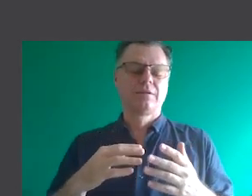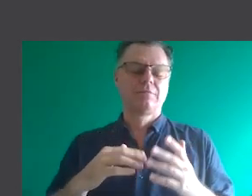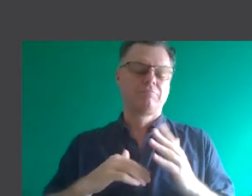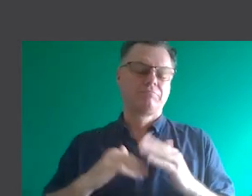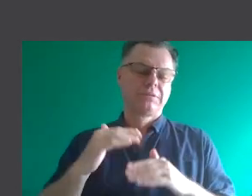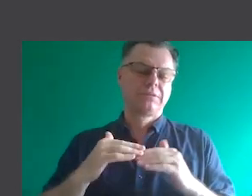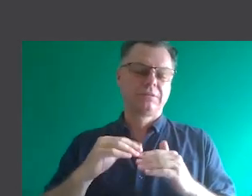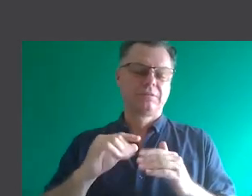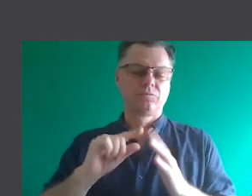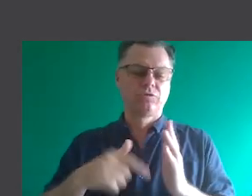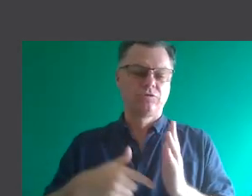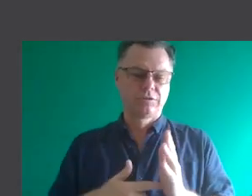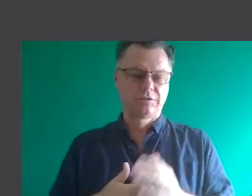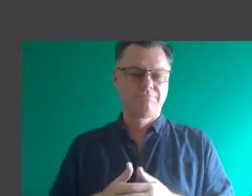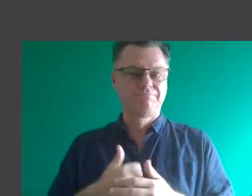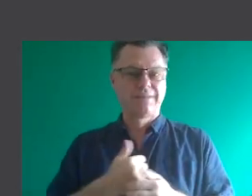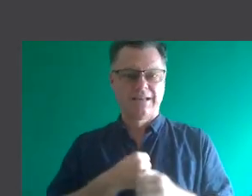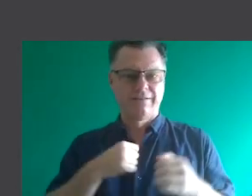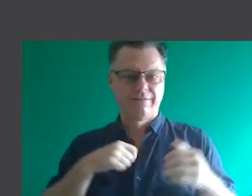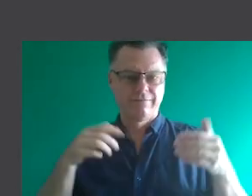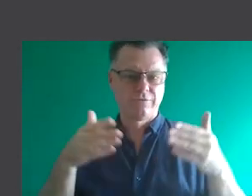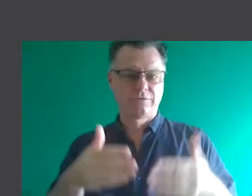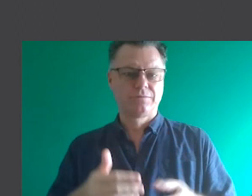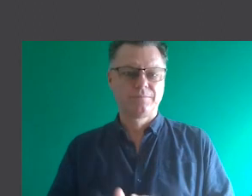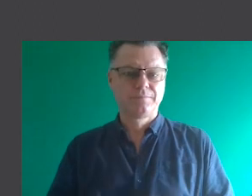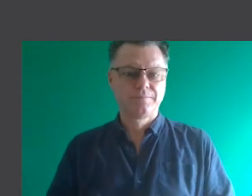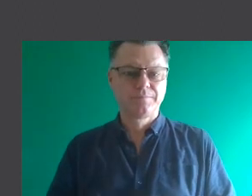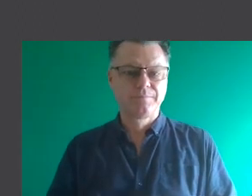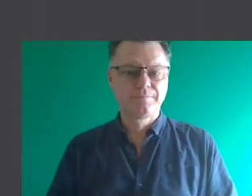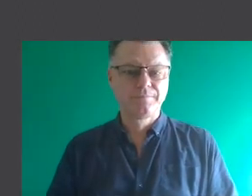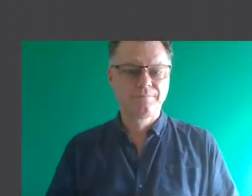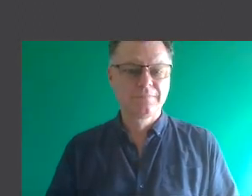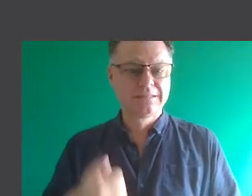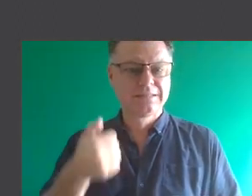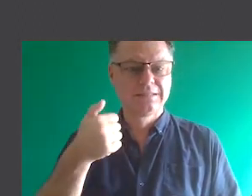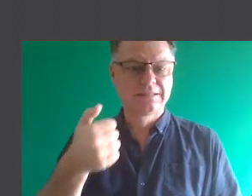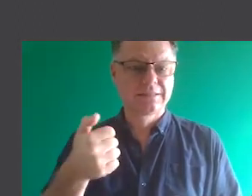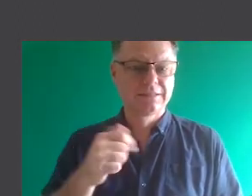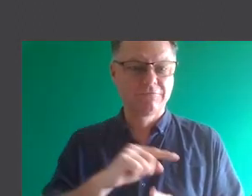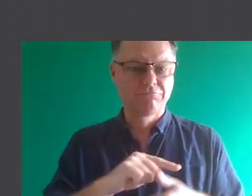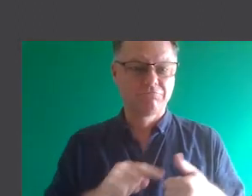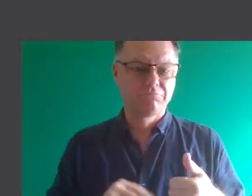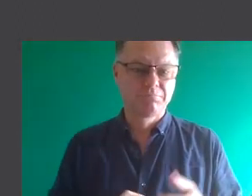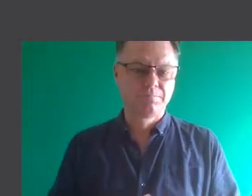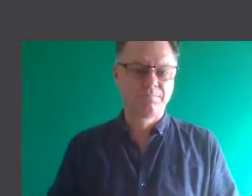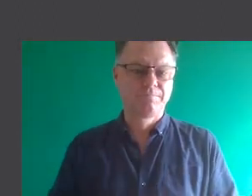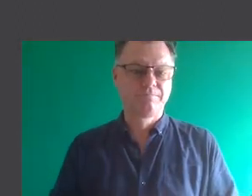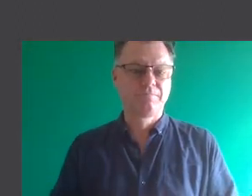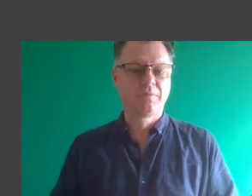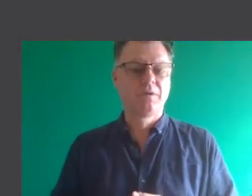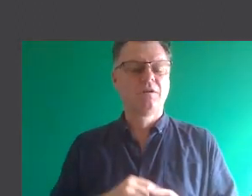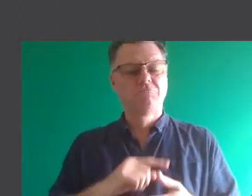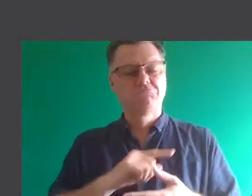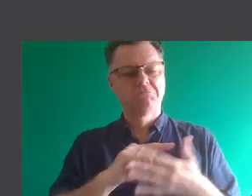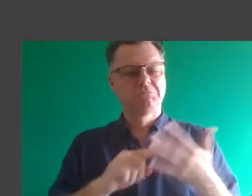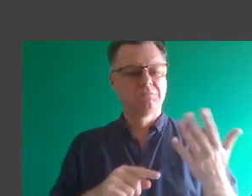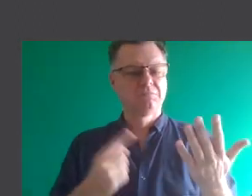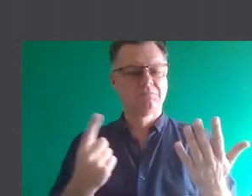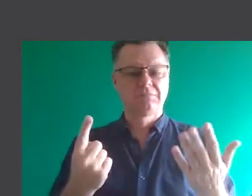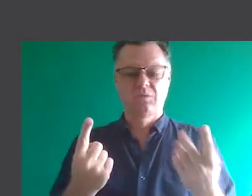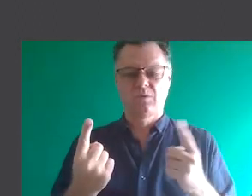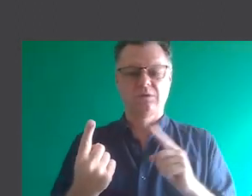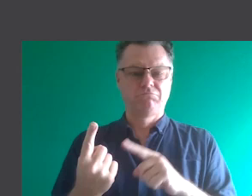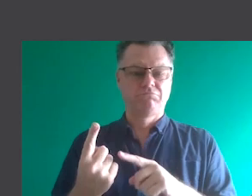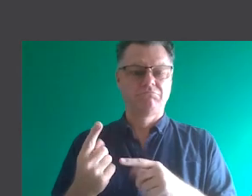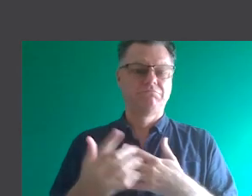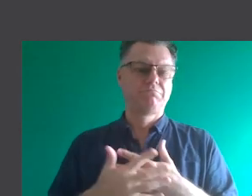major infrastructure projects as part of our strategic focus, as you can see. Sorry about that. We've got six of those, and